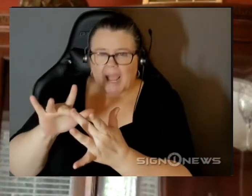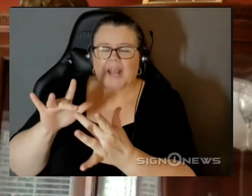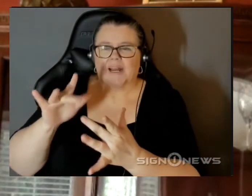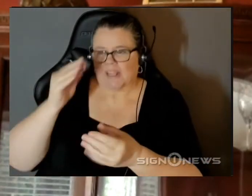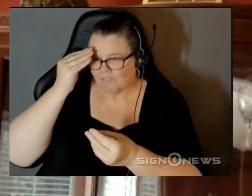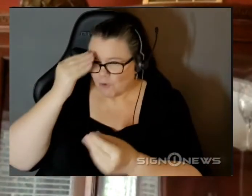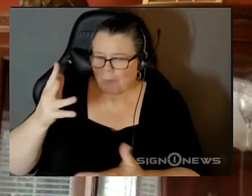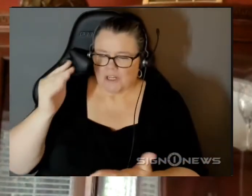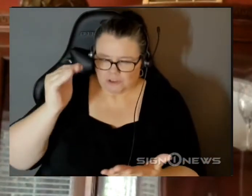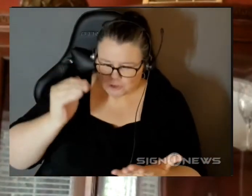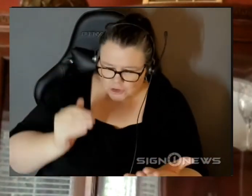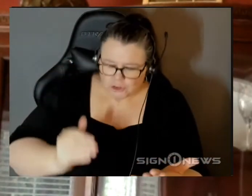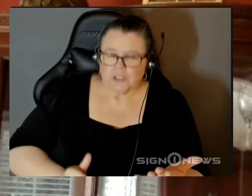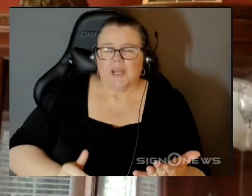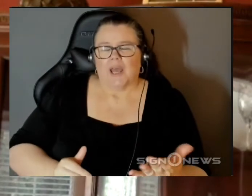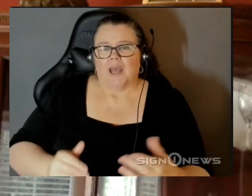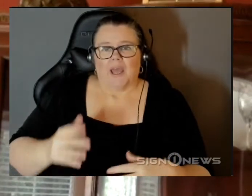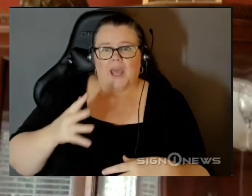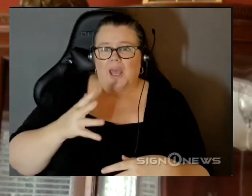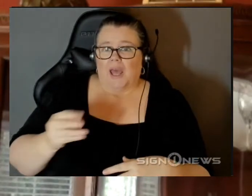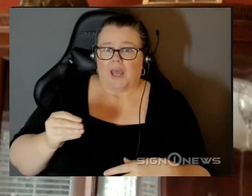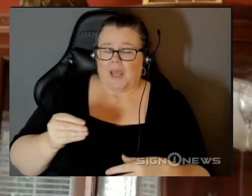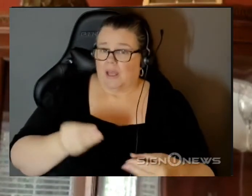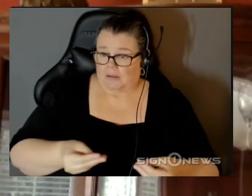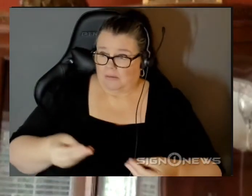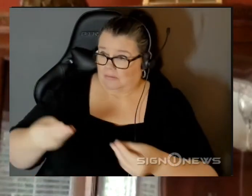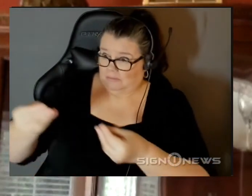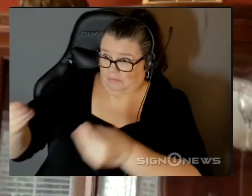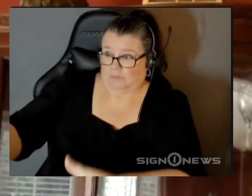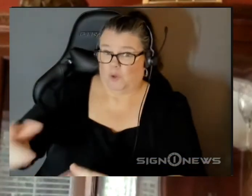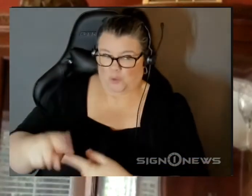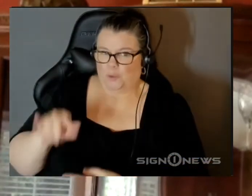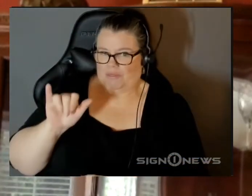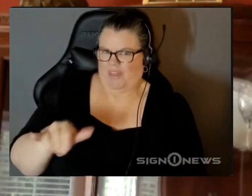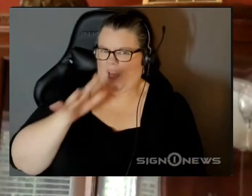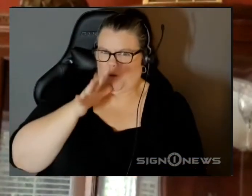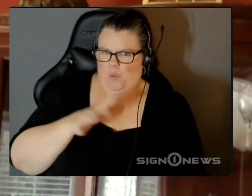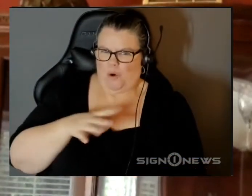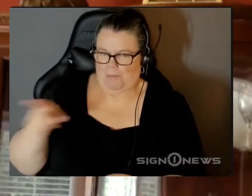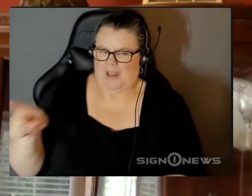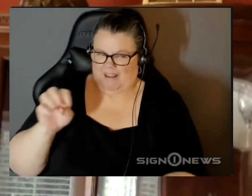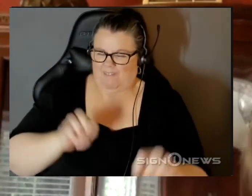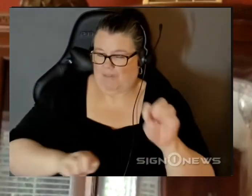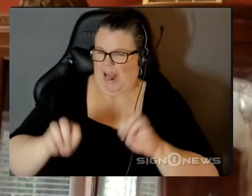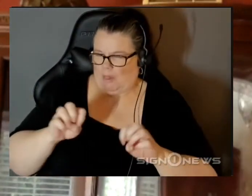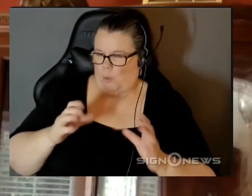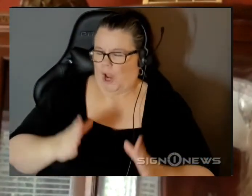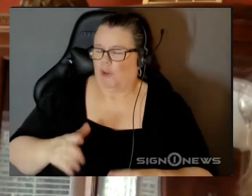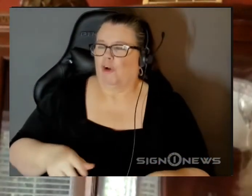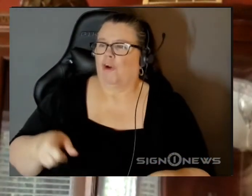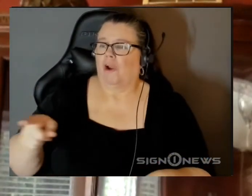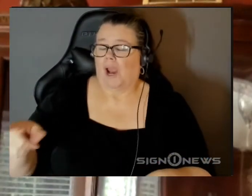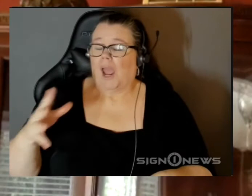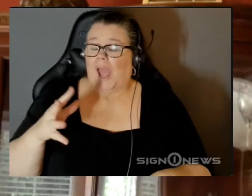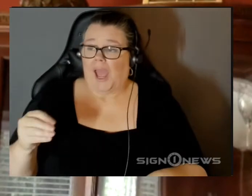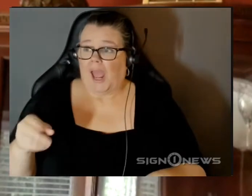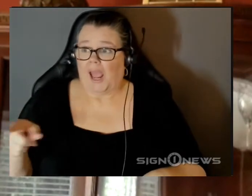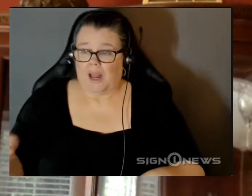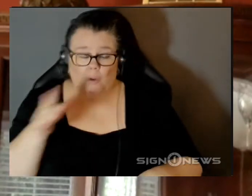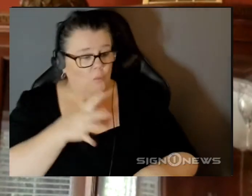contact all these people. And before she left, she said, I don't need to, because he somehow convinced her. And I think it was the whole Stephen Hawking thing. But